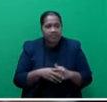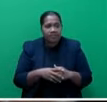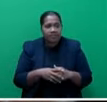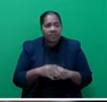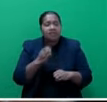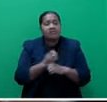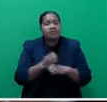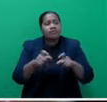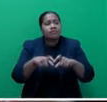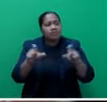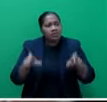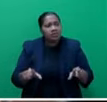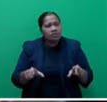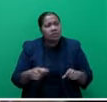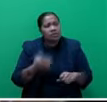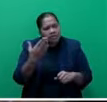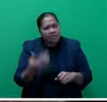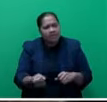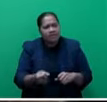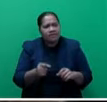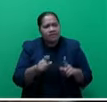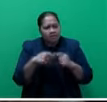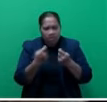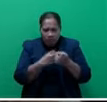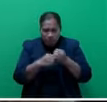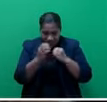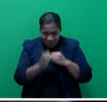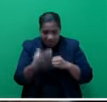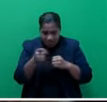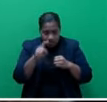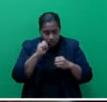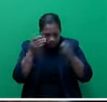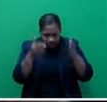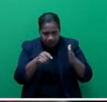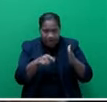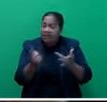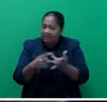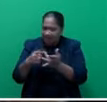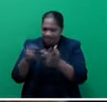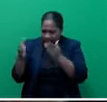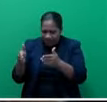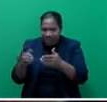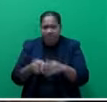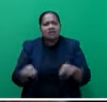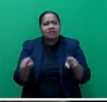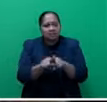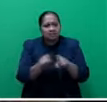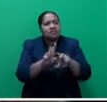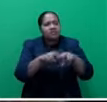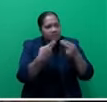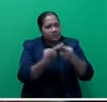employment court, you have the judicial officers that preside over those cases, and they also preside over other cases. Likewise as well for the family